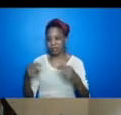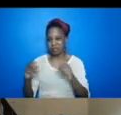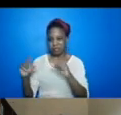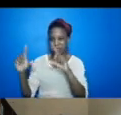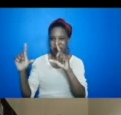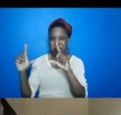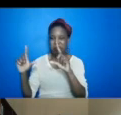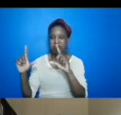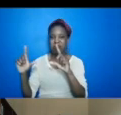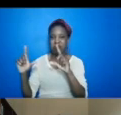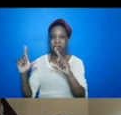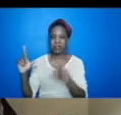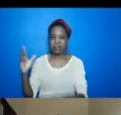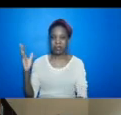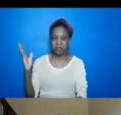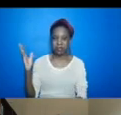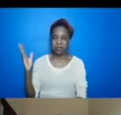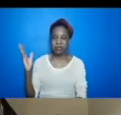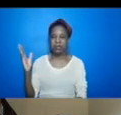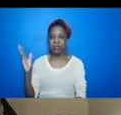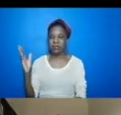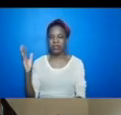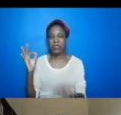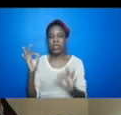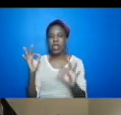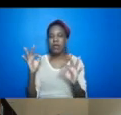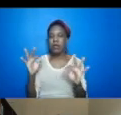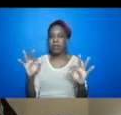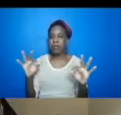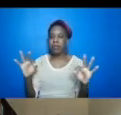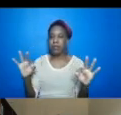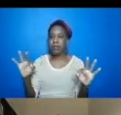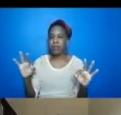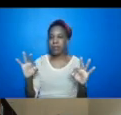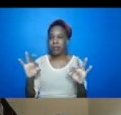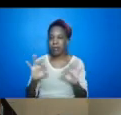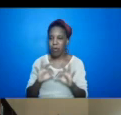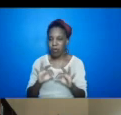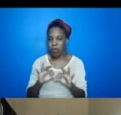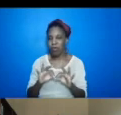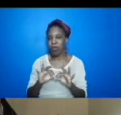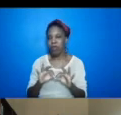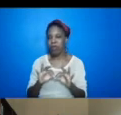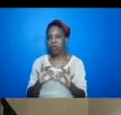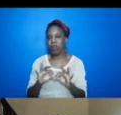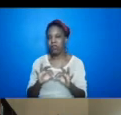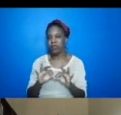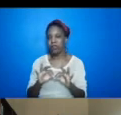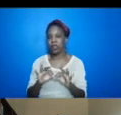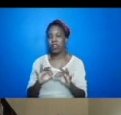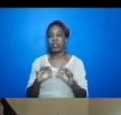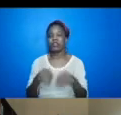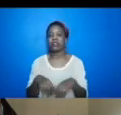and we have to transform cultural narratives. In order to transform social systems, we